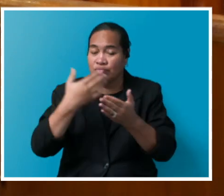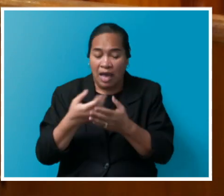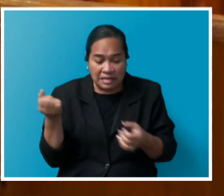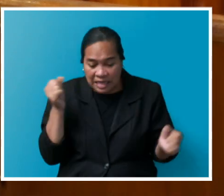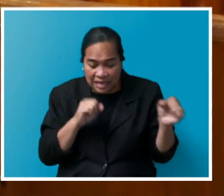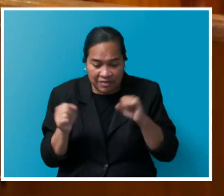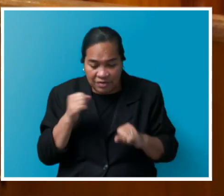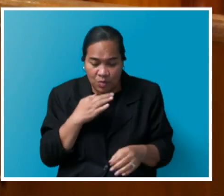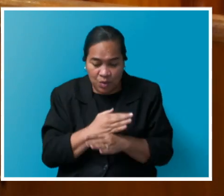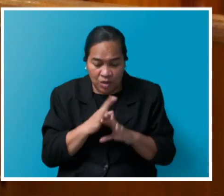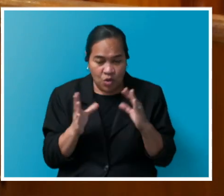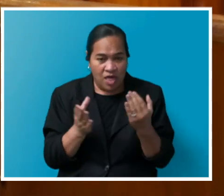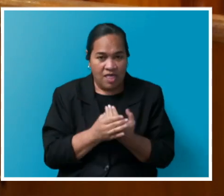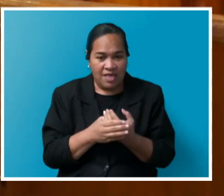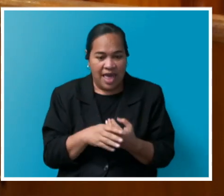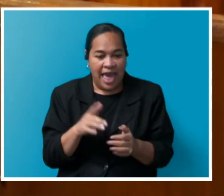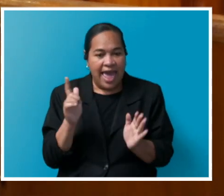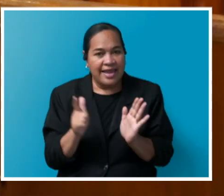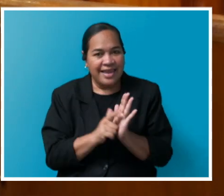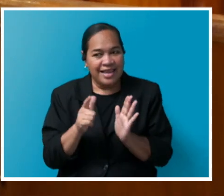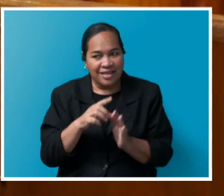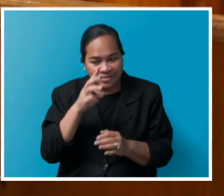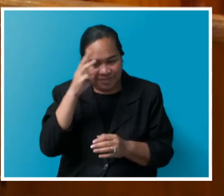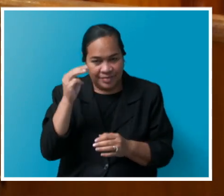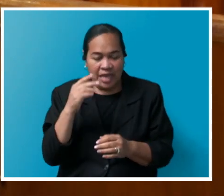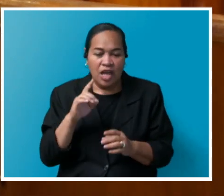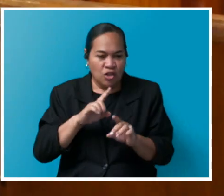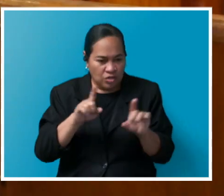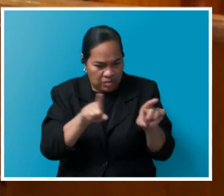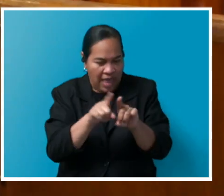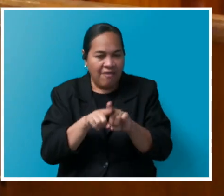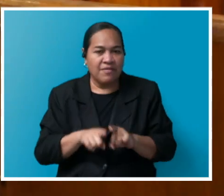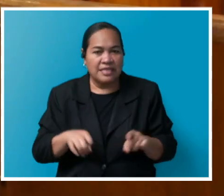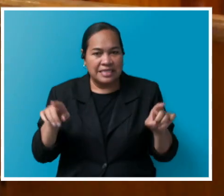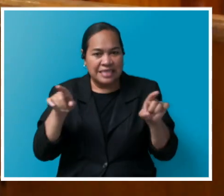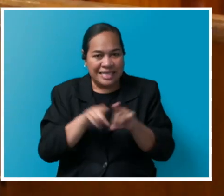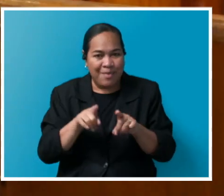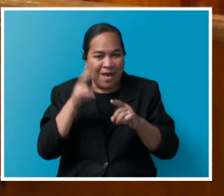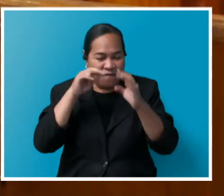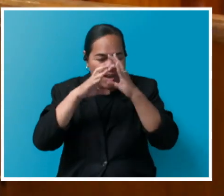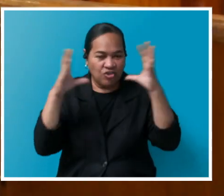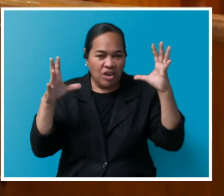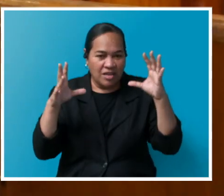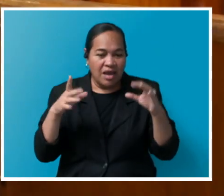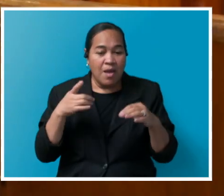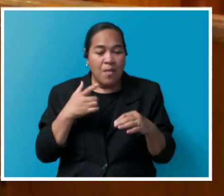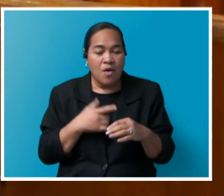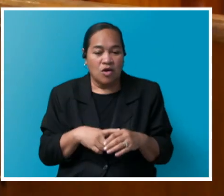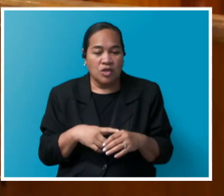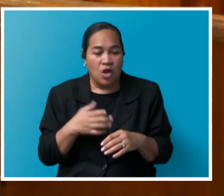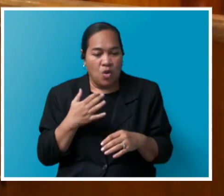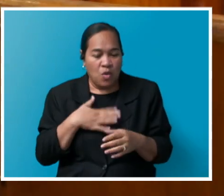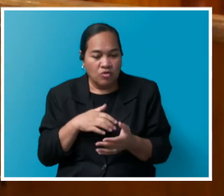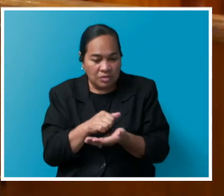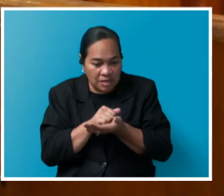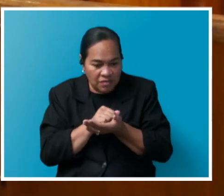cooperation, legal diligence, and the collective vision of the 3 Melanesian countries to secure and preserve our